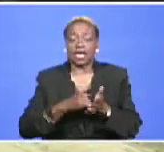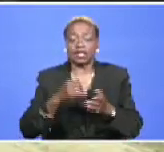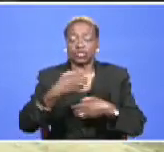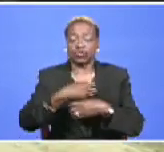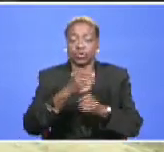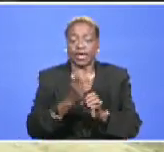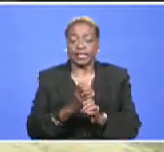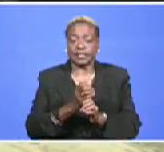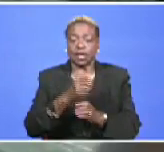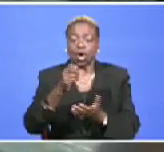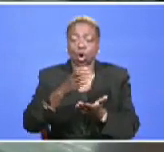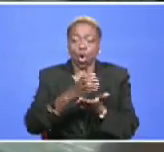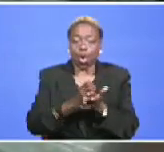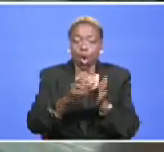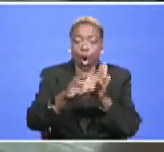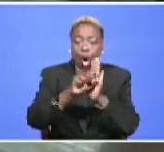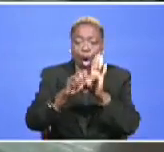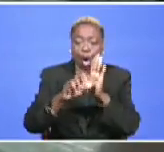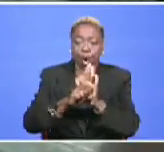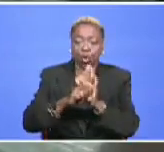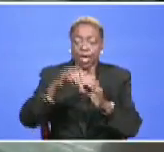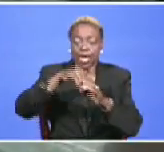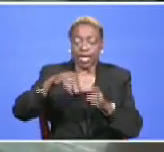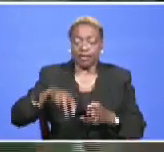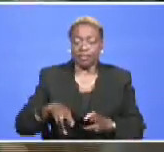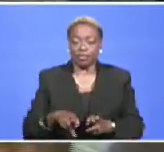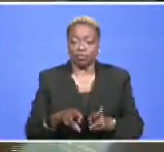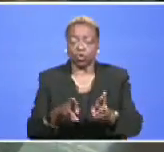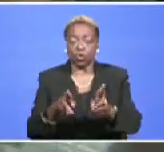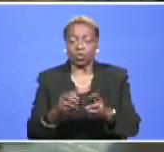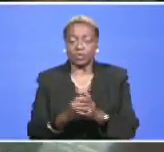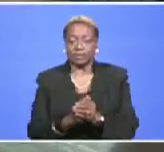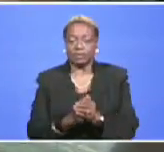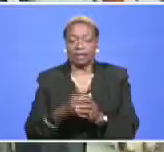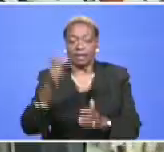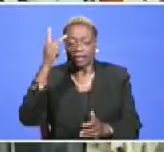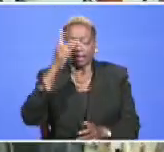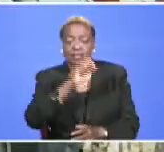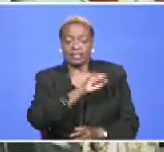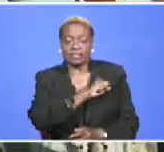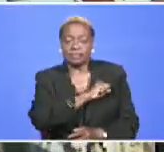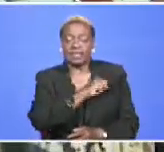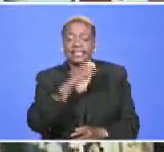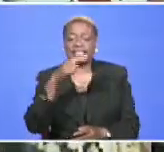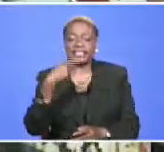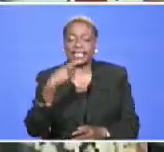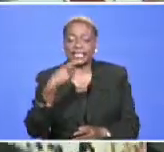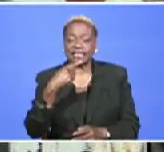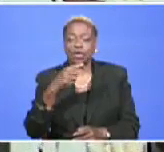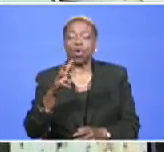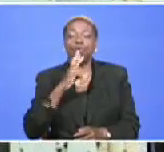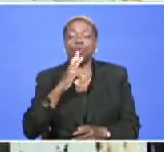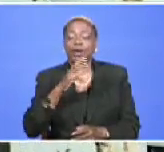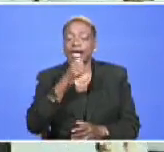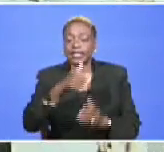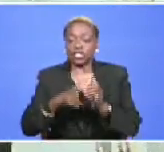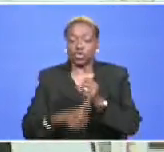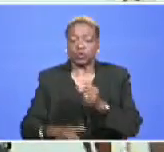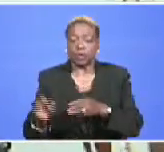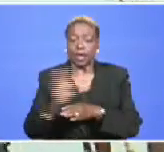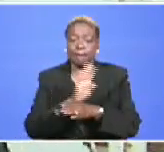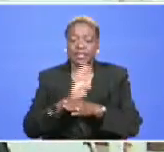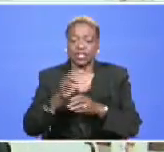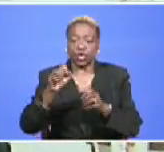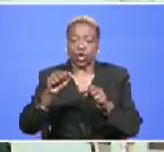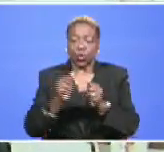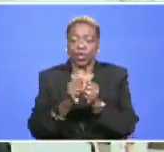a hole in the road. Bahamas Power and Light foreman Keith Smith says while Water and Sewage were busy dealing with that sinkhole, his